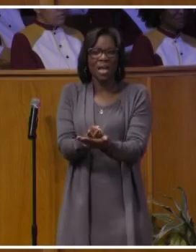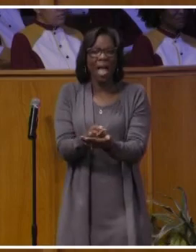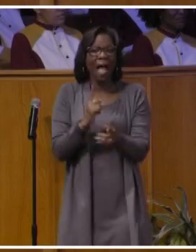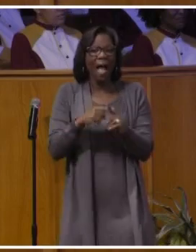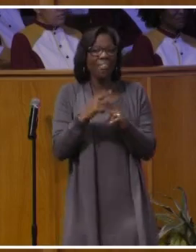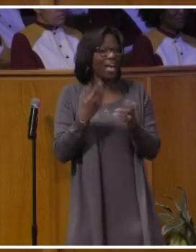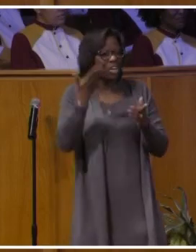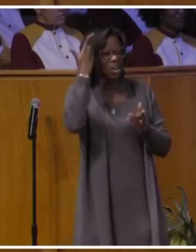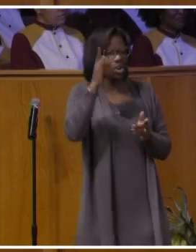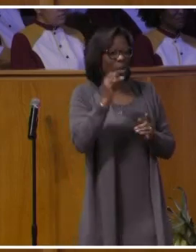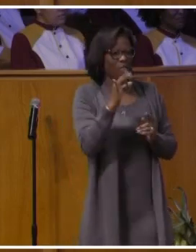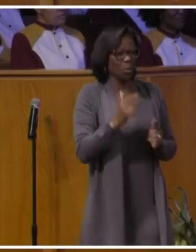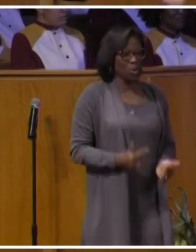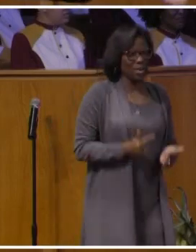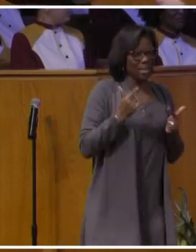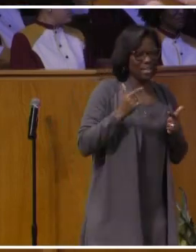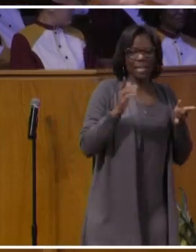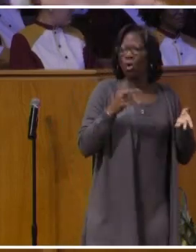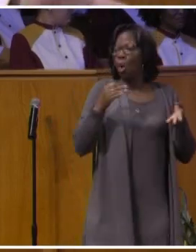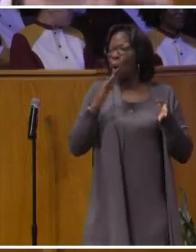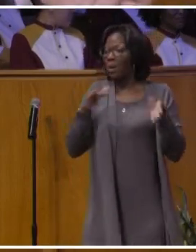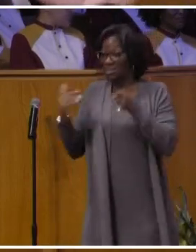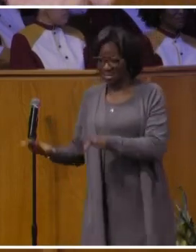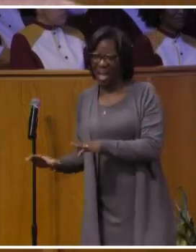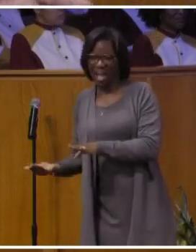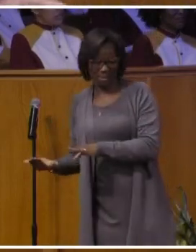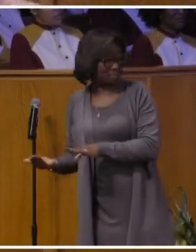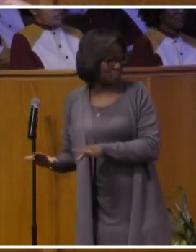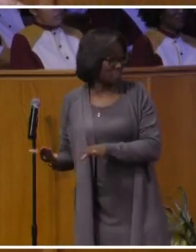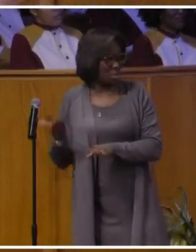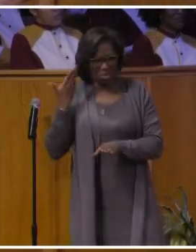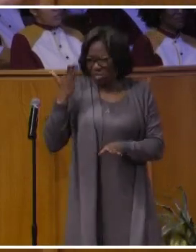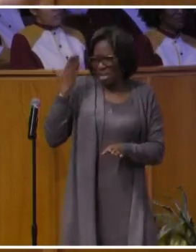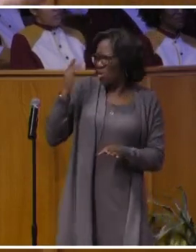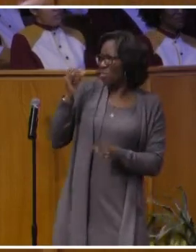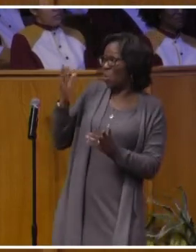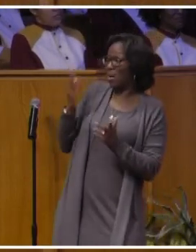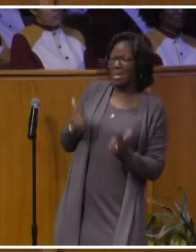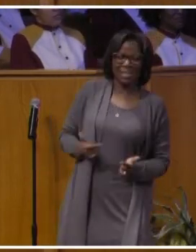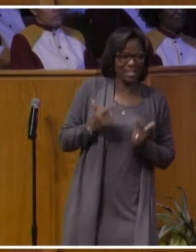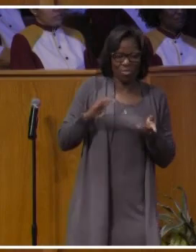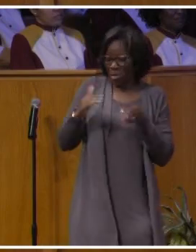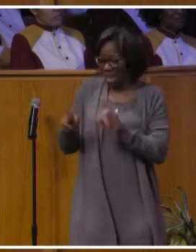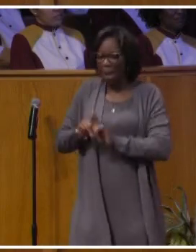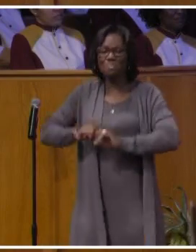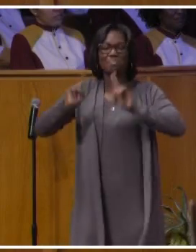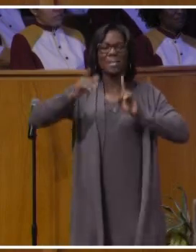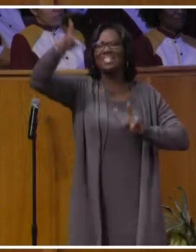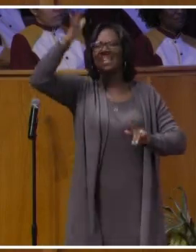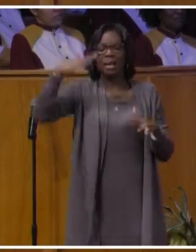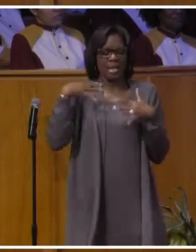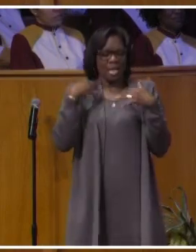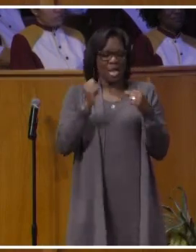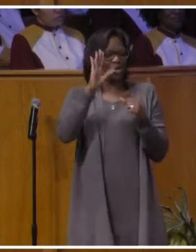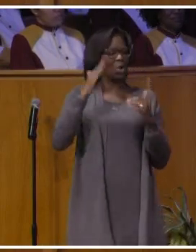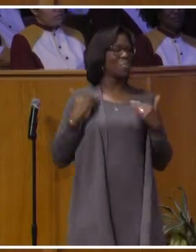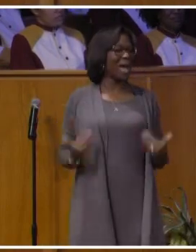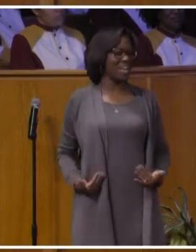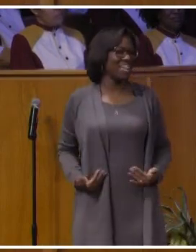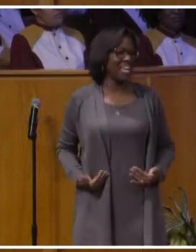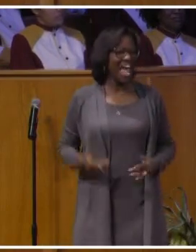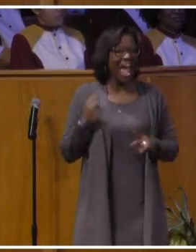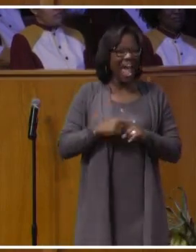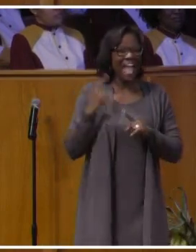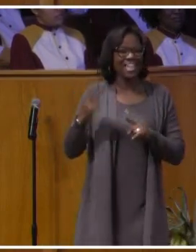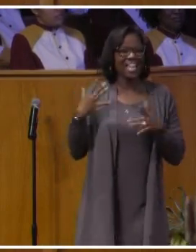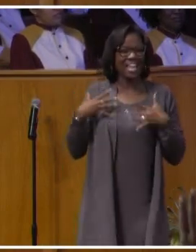you didn't know whether you wanted to live or whether you wanted to die. But God healed your body and